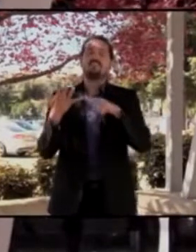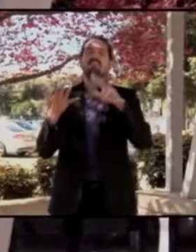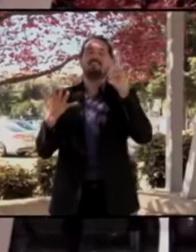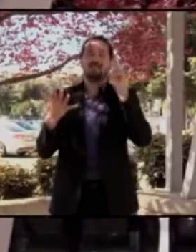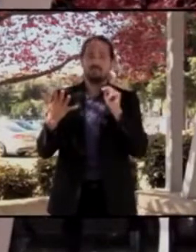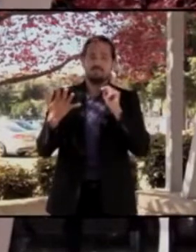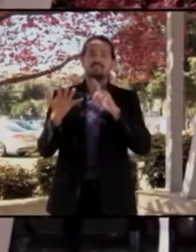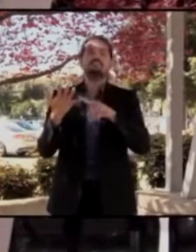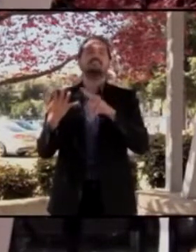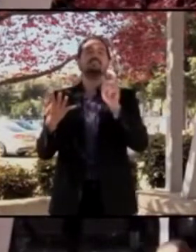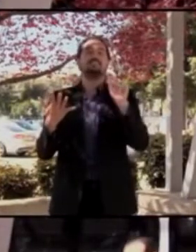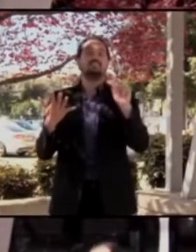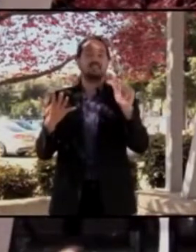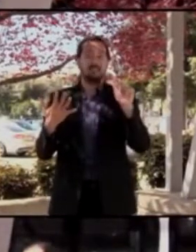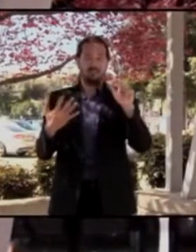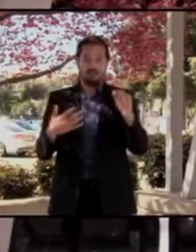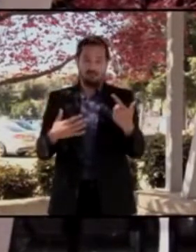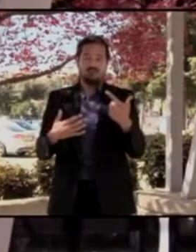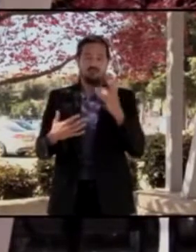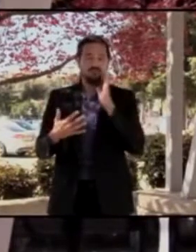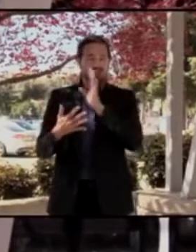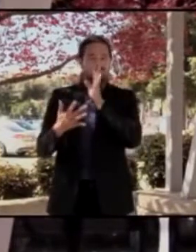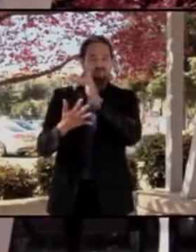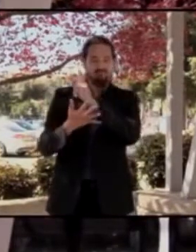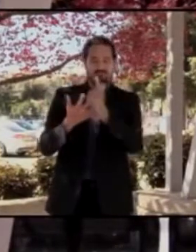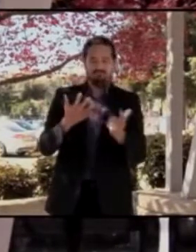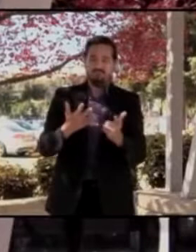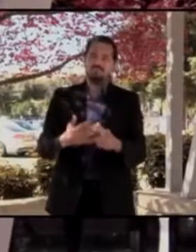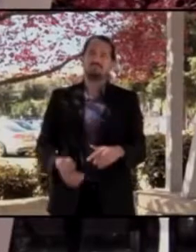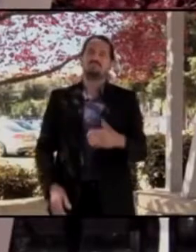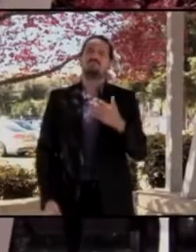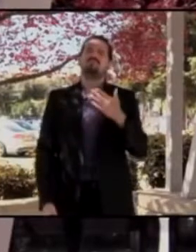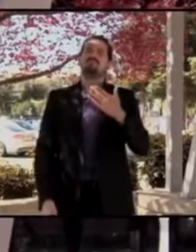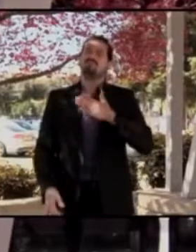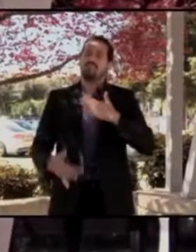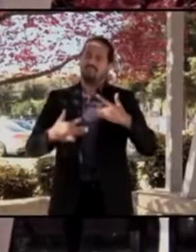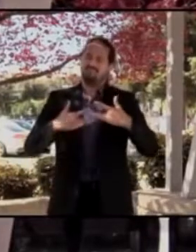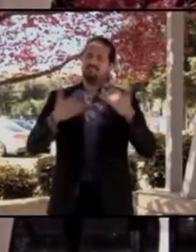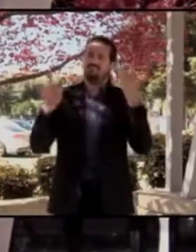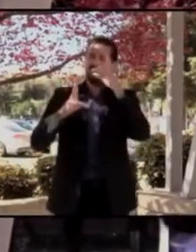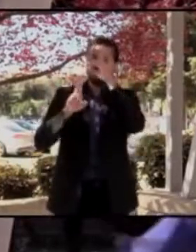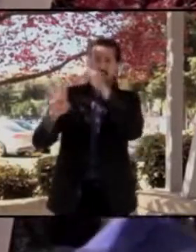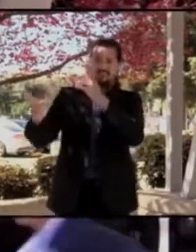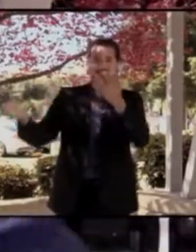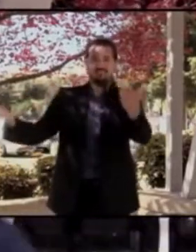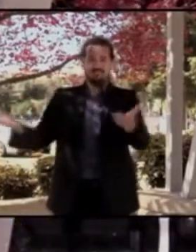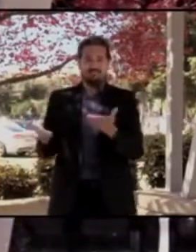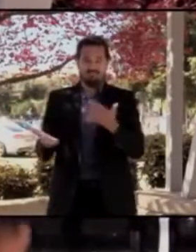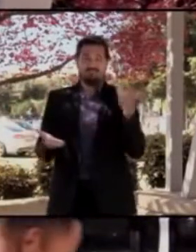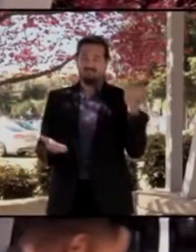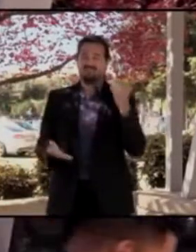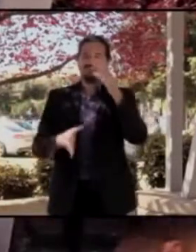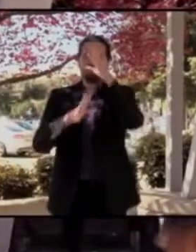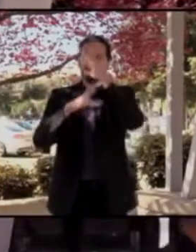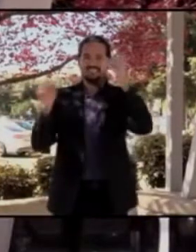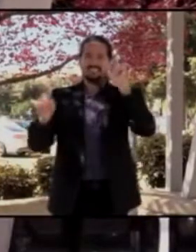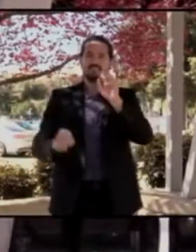further ado, it is my honor to introduce President Mike Wasserman. Thank you very much.